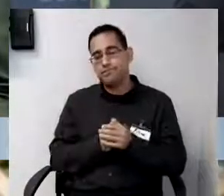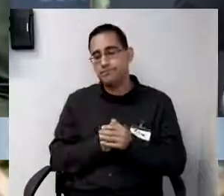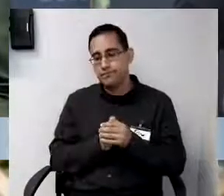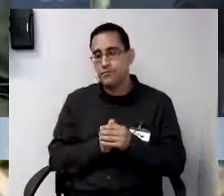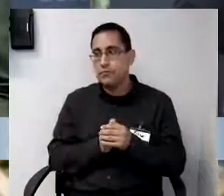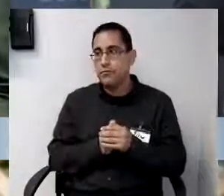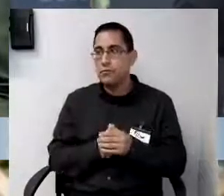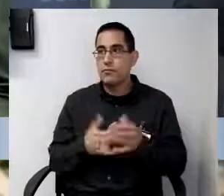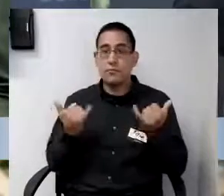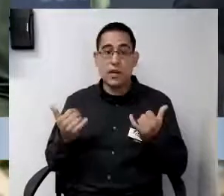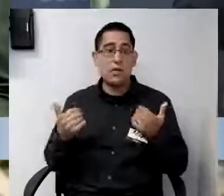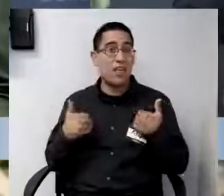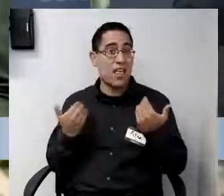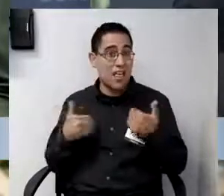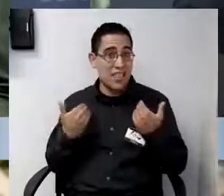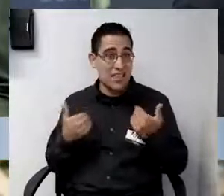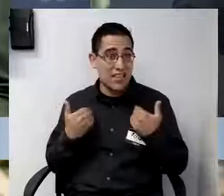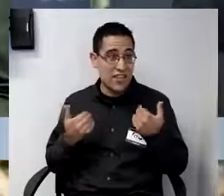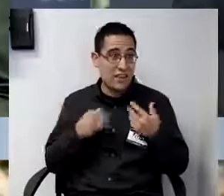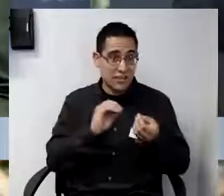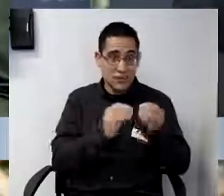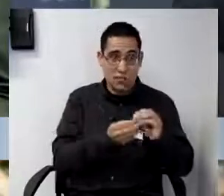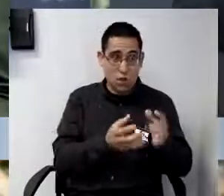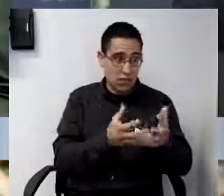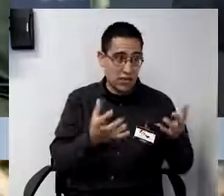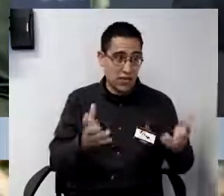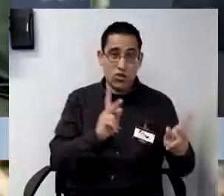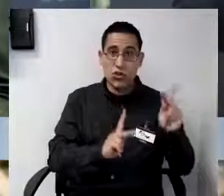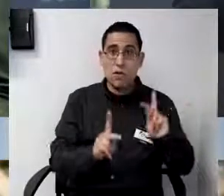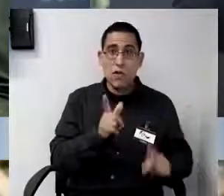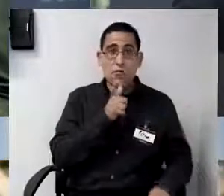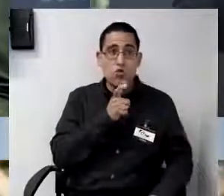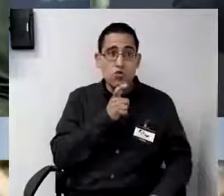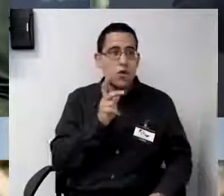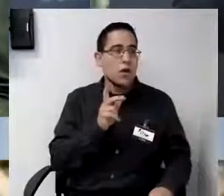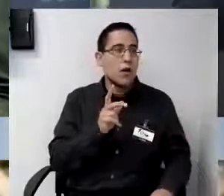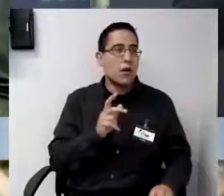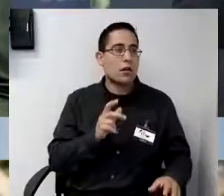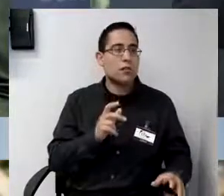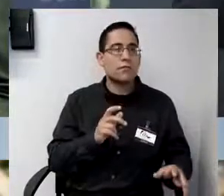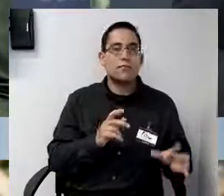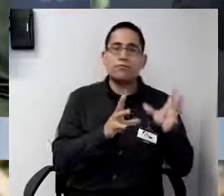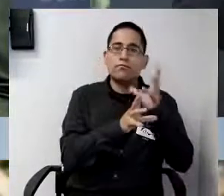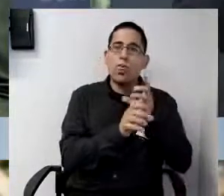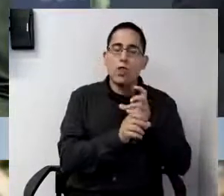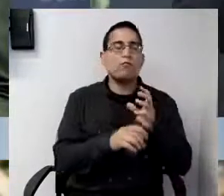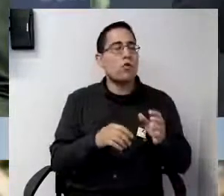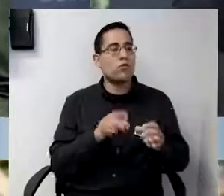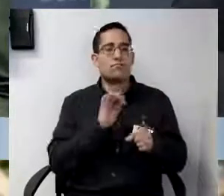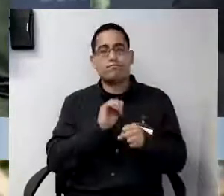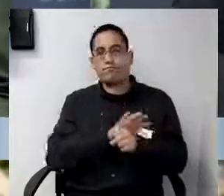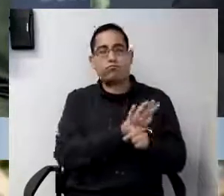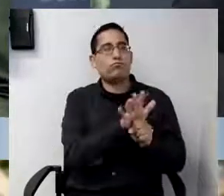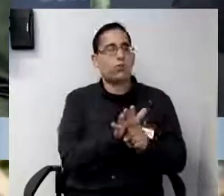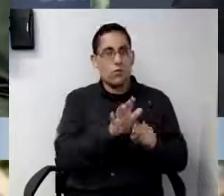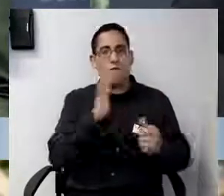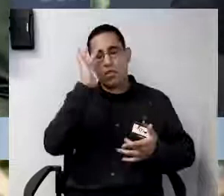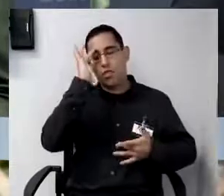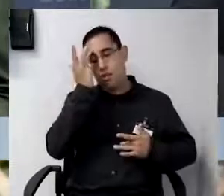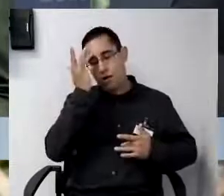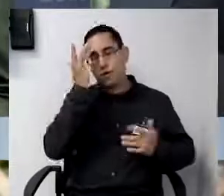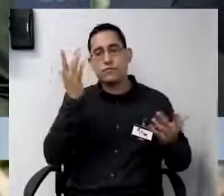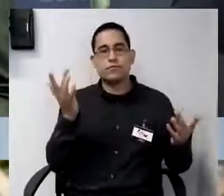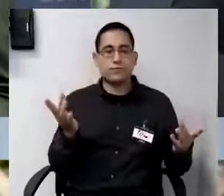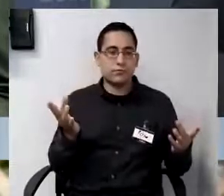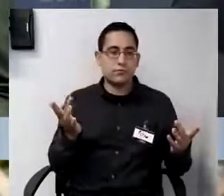the highest percentage of those that are contracting the virus. In fact, roughly 70%